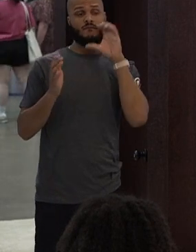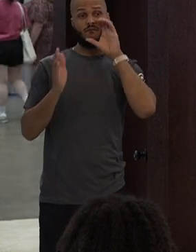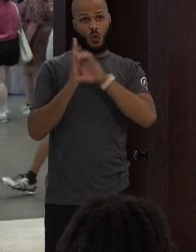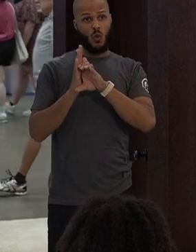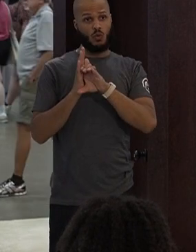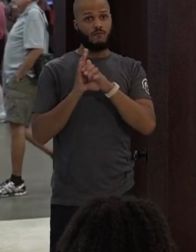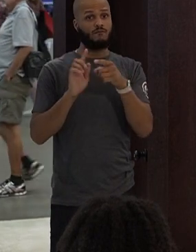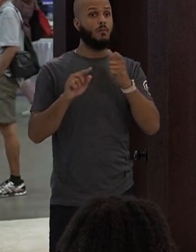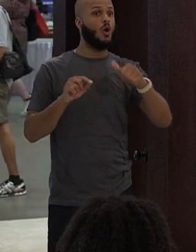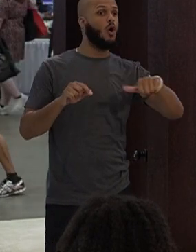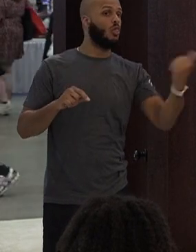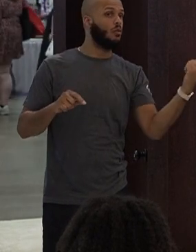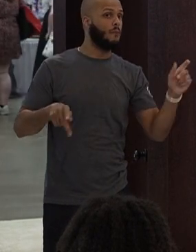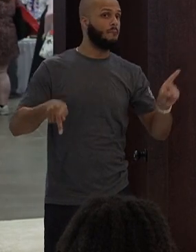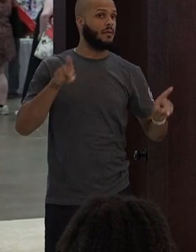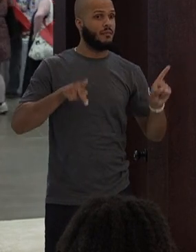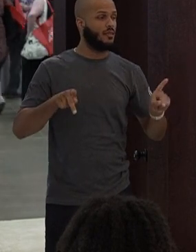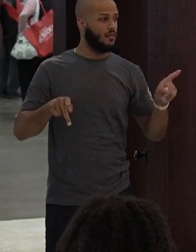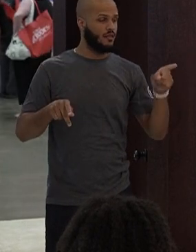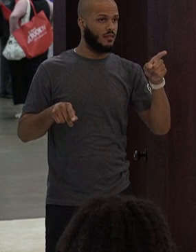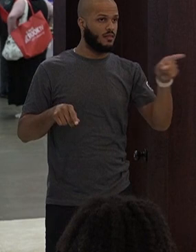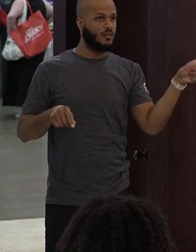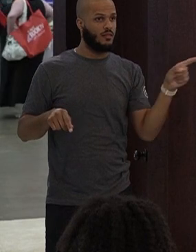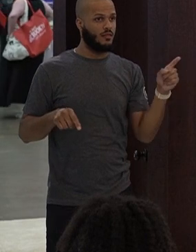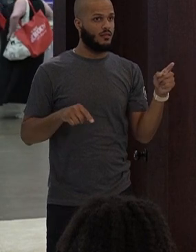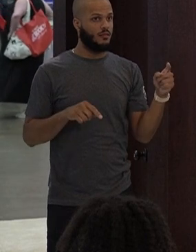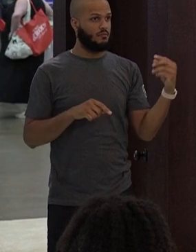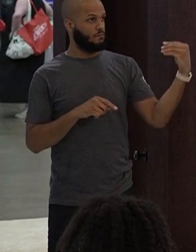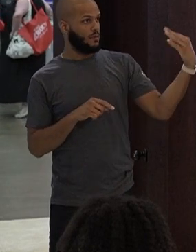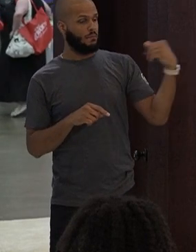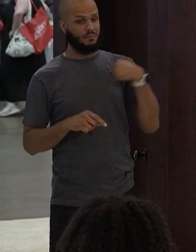other people have taken of me or my family members?